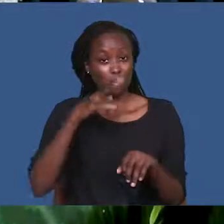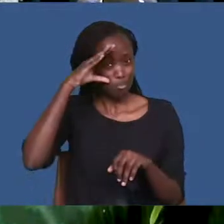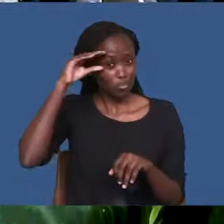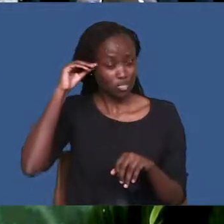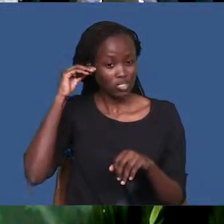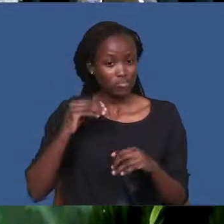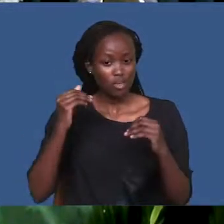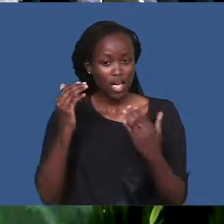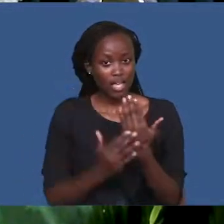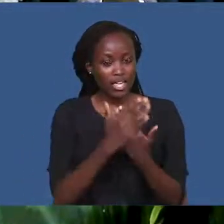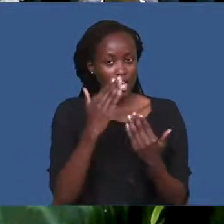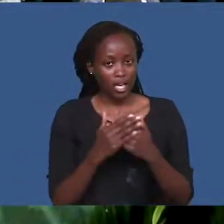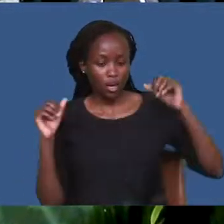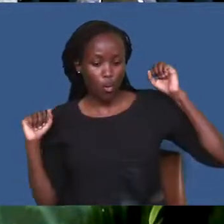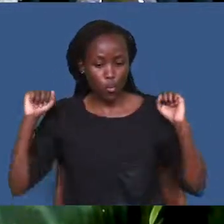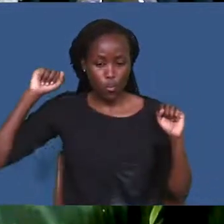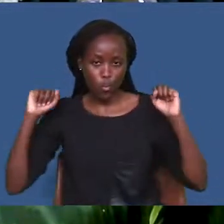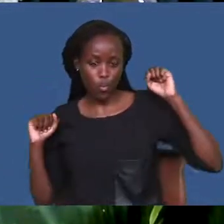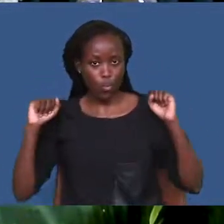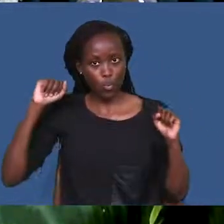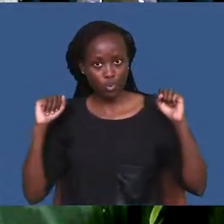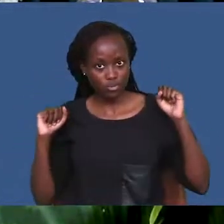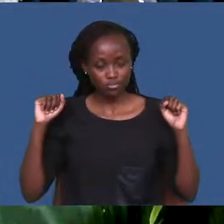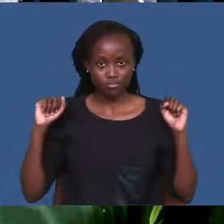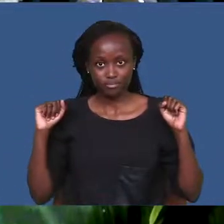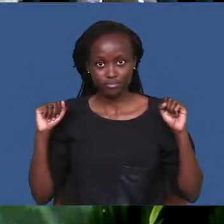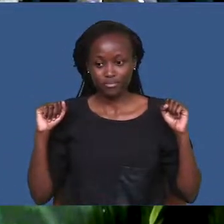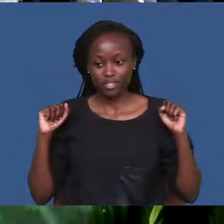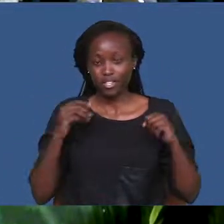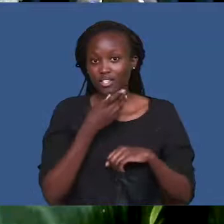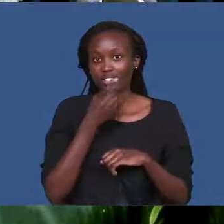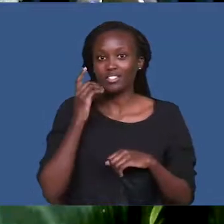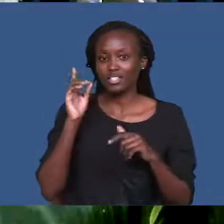end. One day, Moses is fascinated by